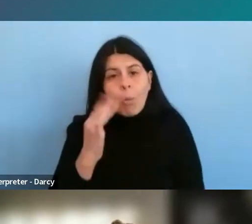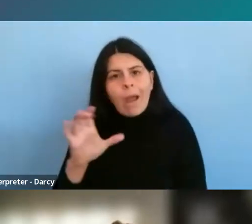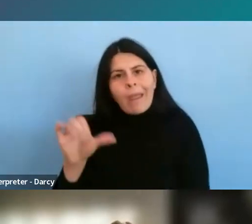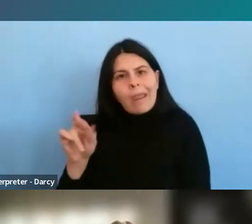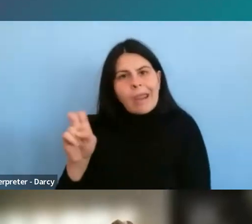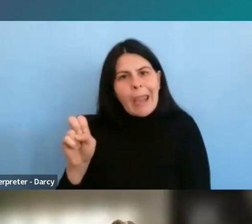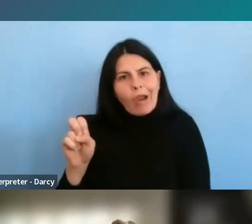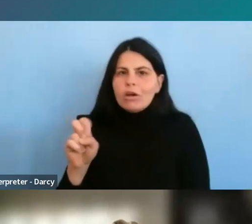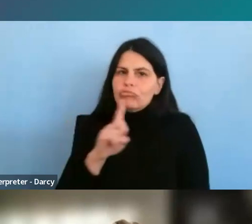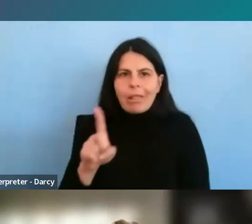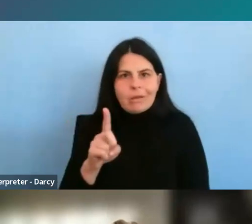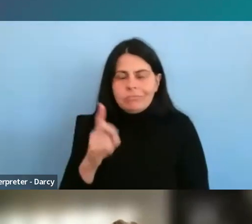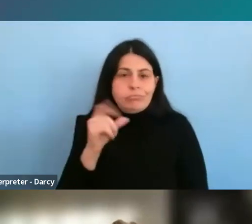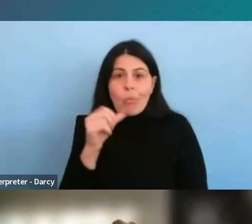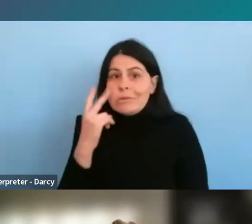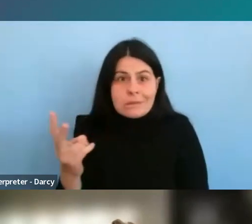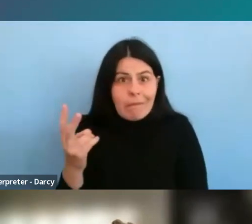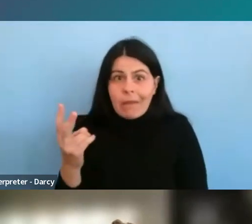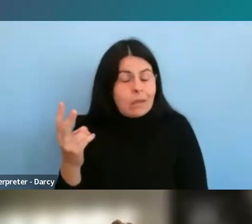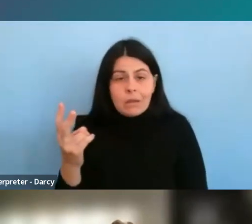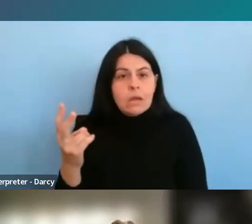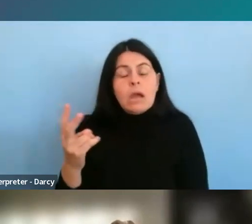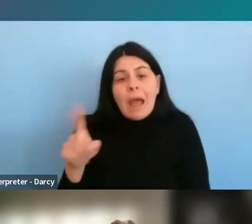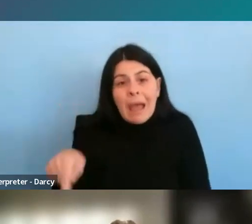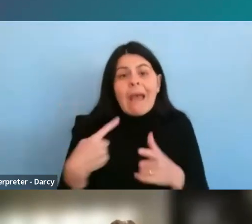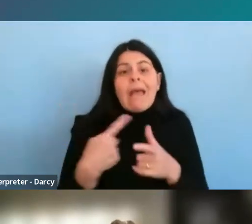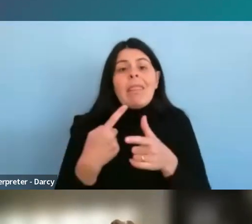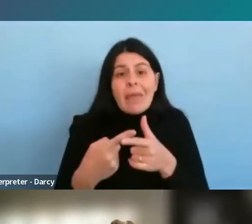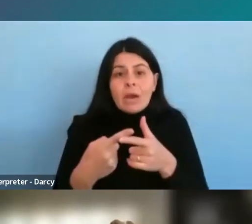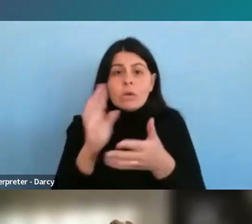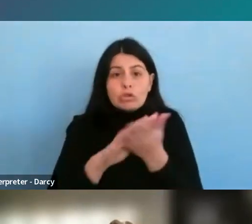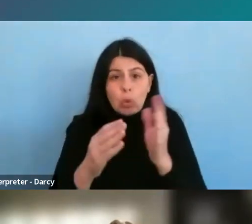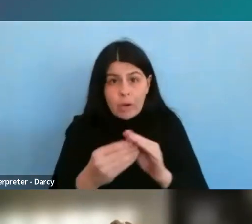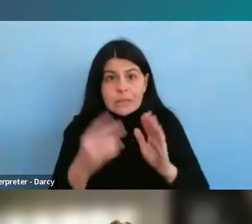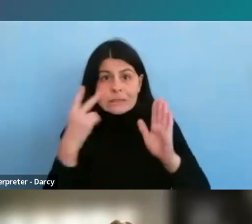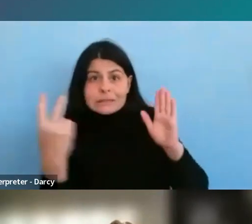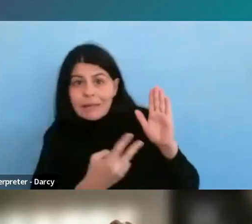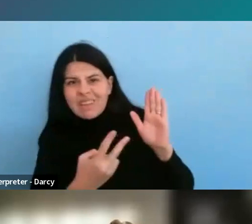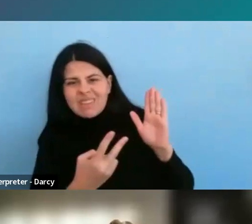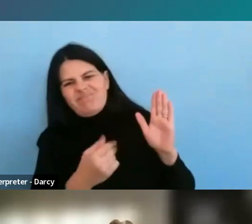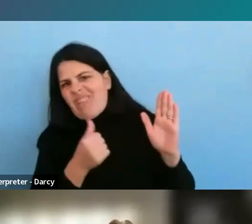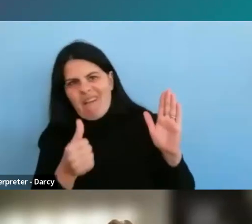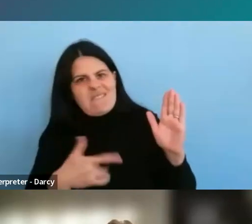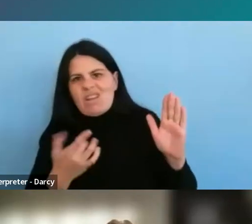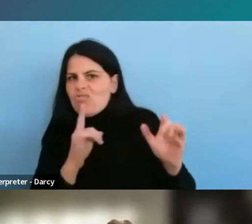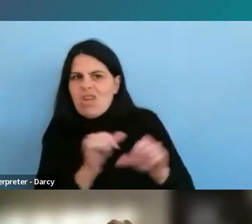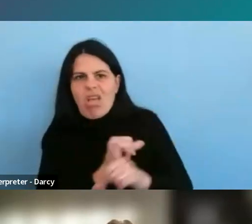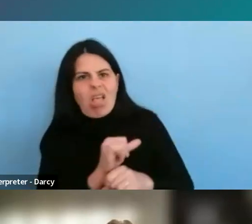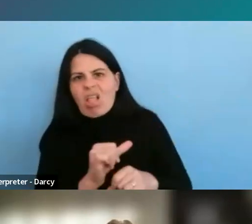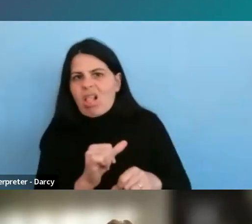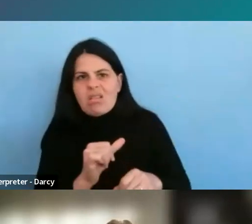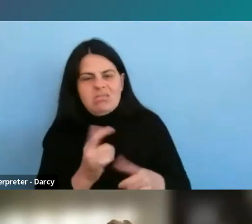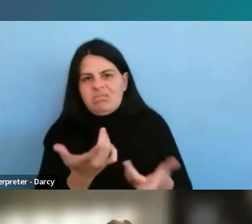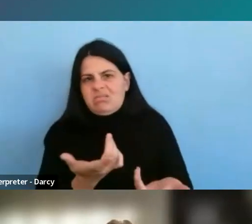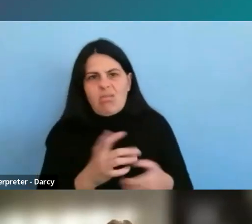And when the stories do exist, it doesn't feel truly authentic or reflective of those experiences.